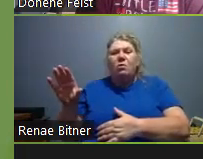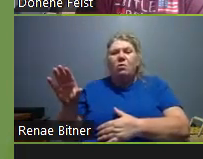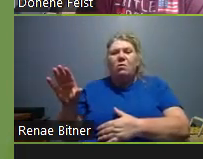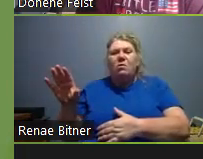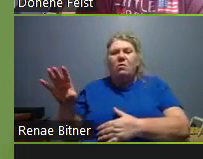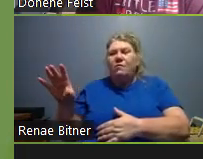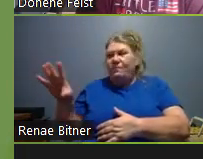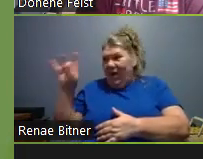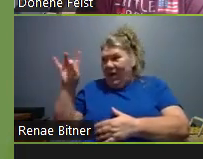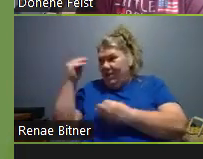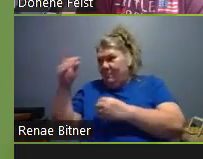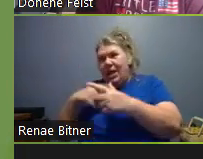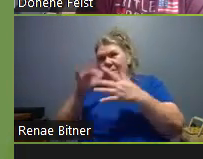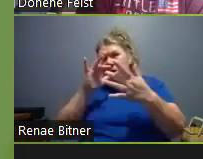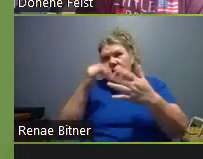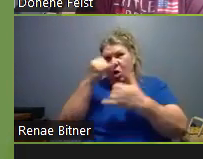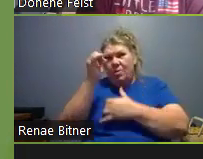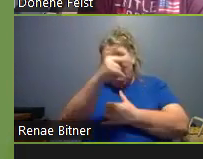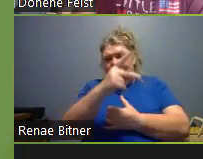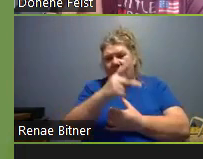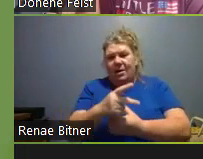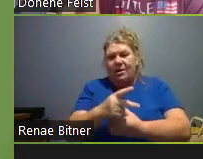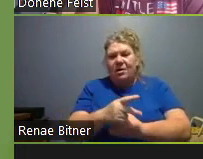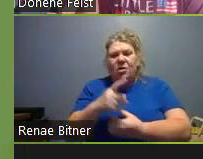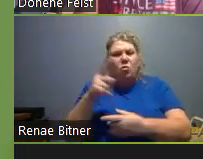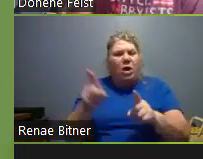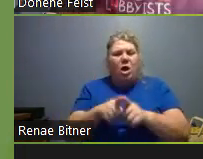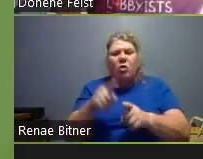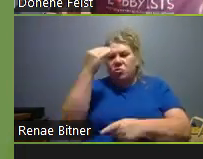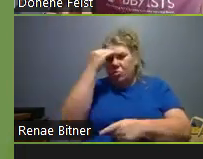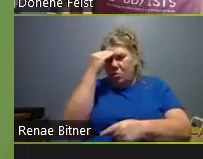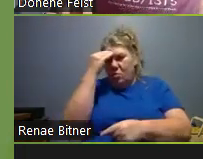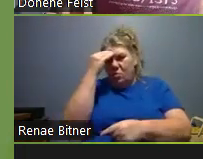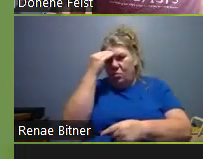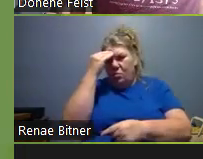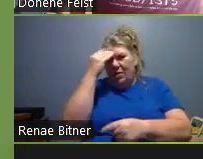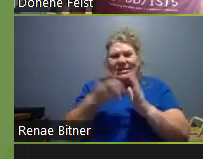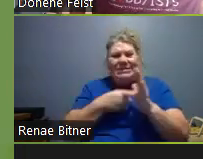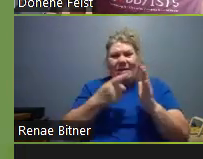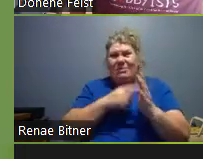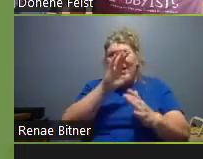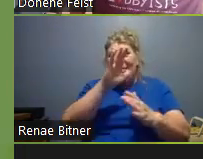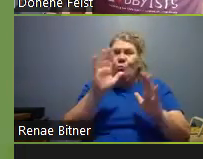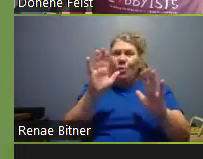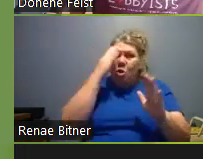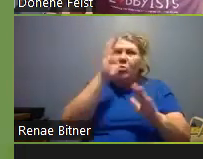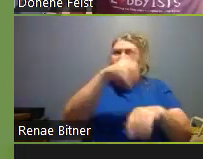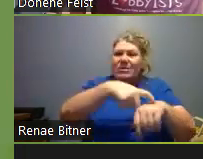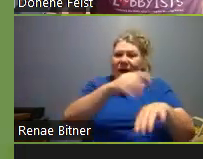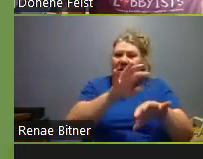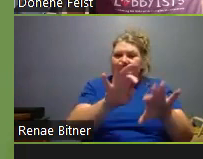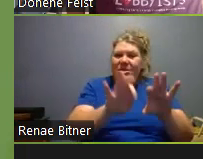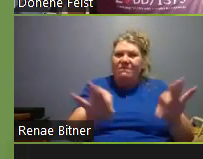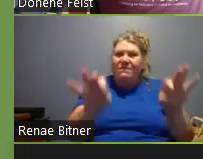provider back with the information that we followed up on. Because we also know that their time is also valuable and they may not always have the